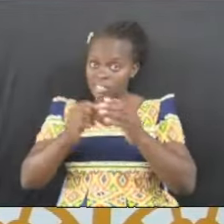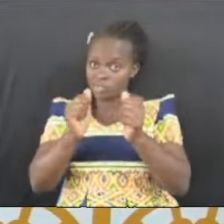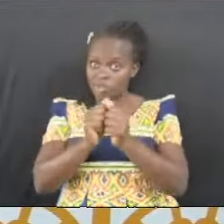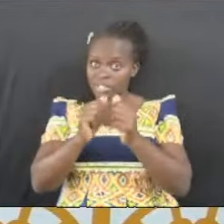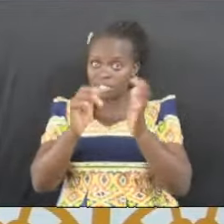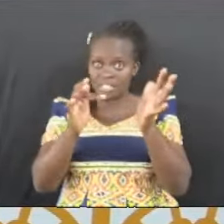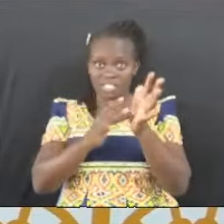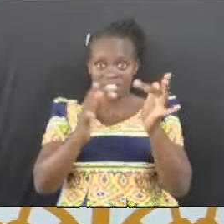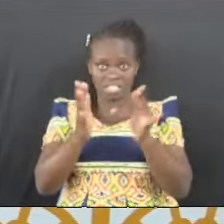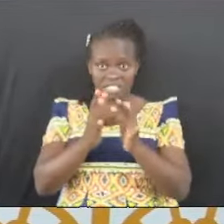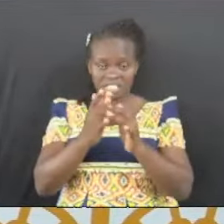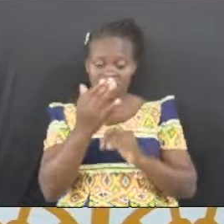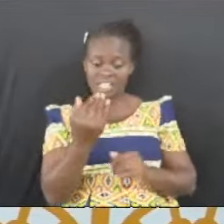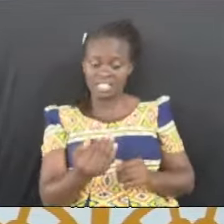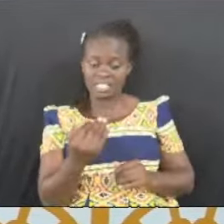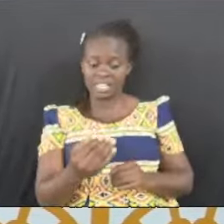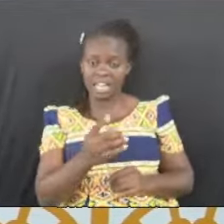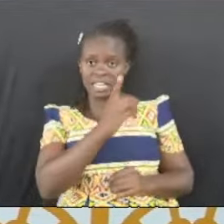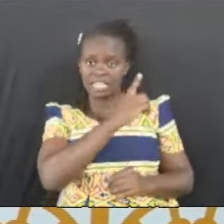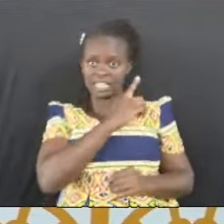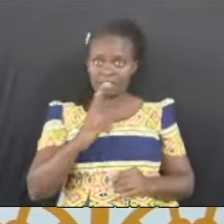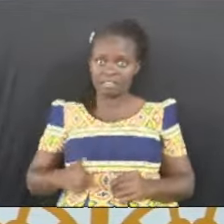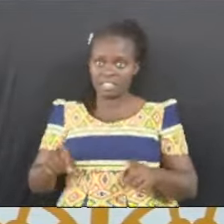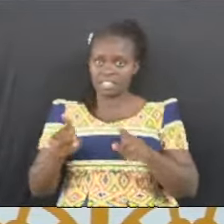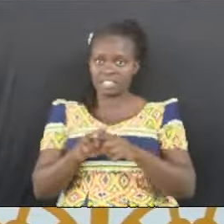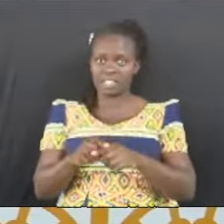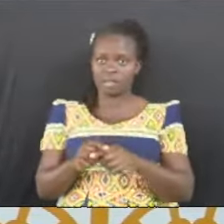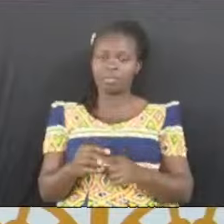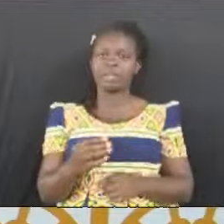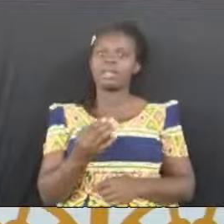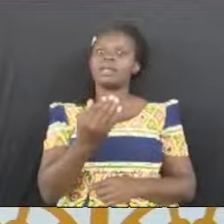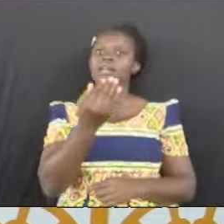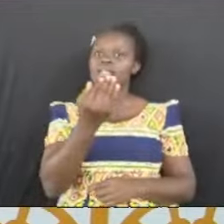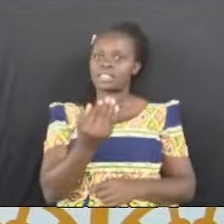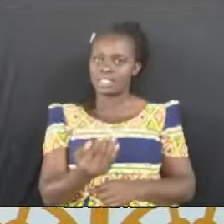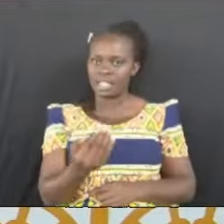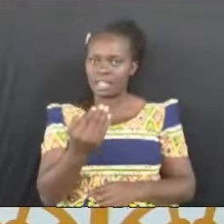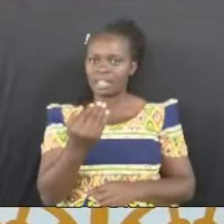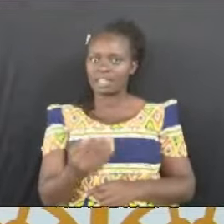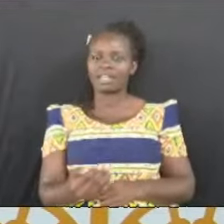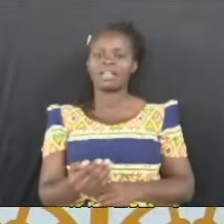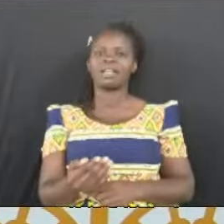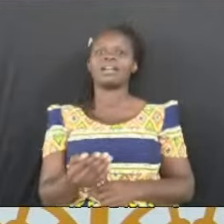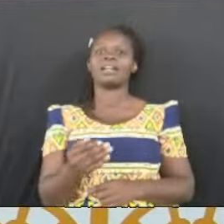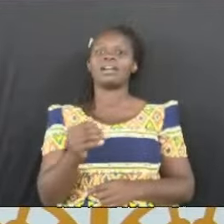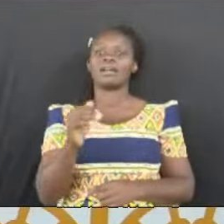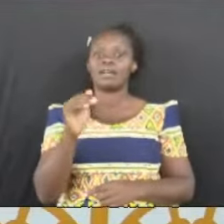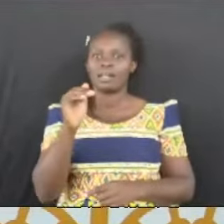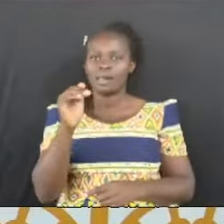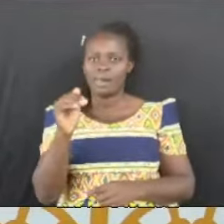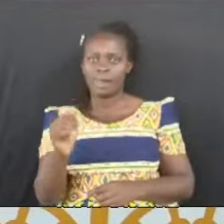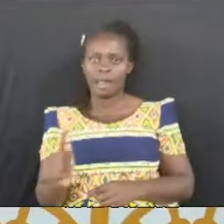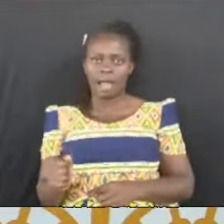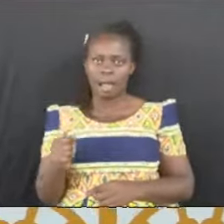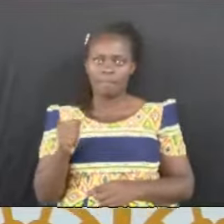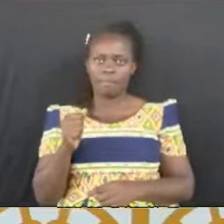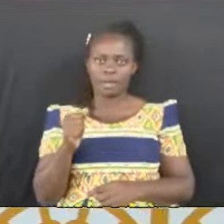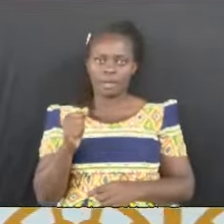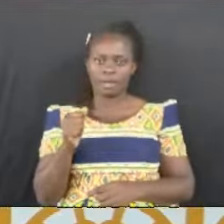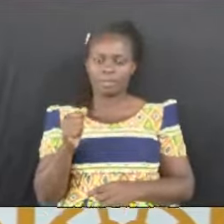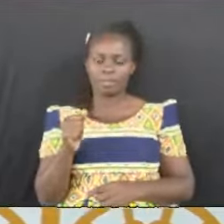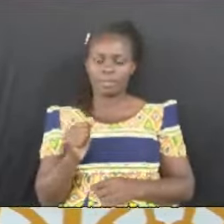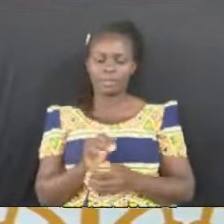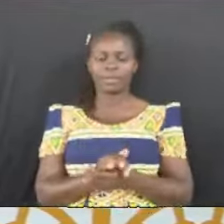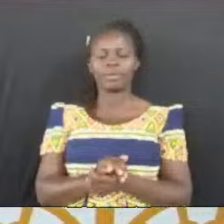son of David and son of Abraham. Nothing is by chance in the scripture. Why son